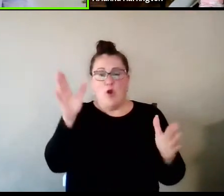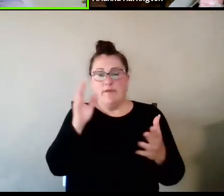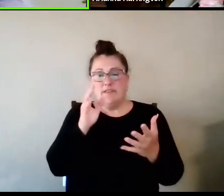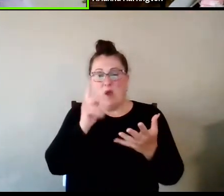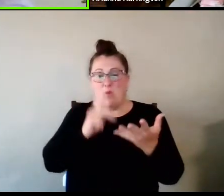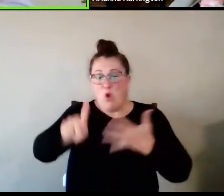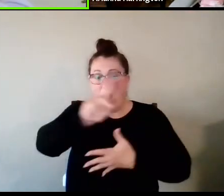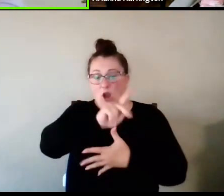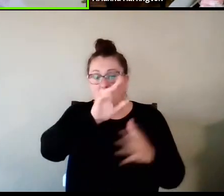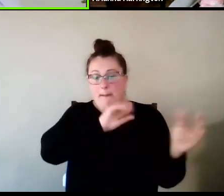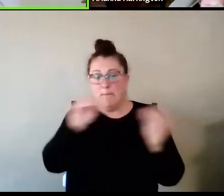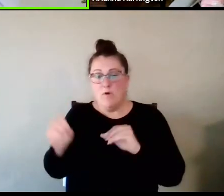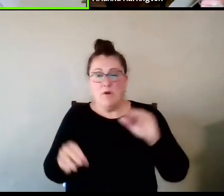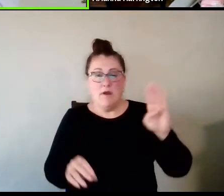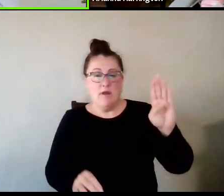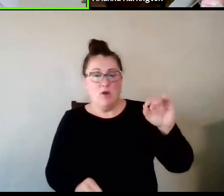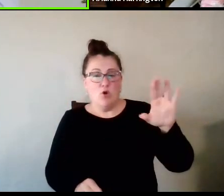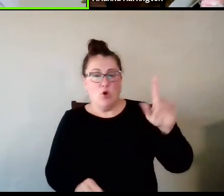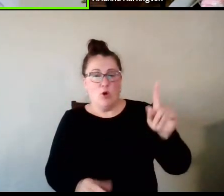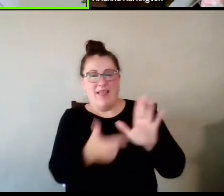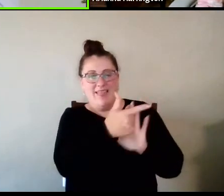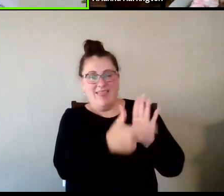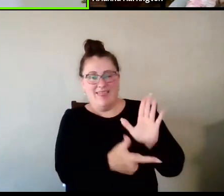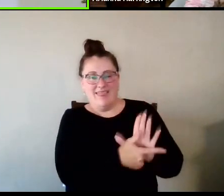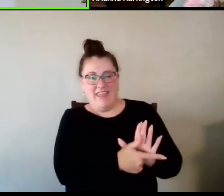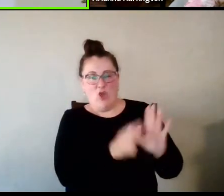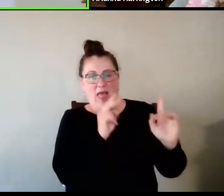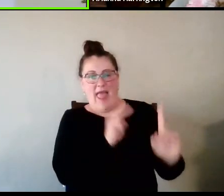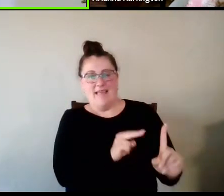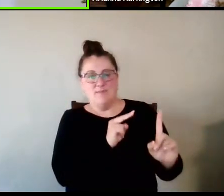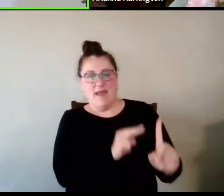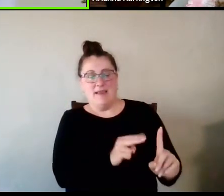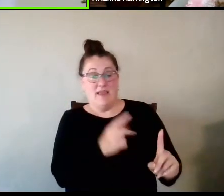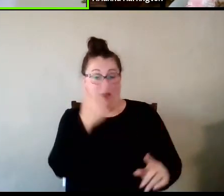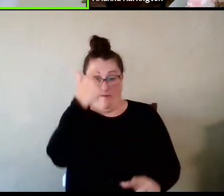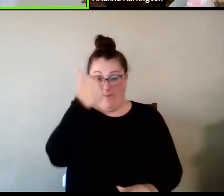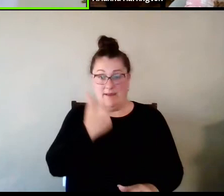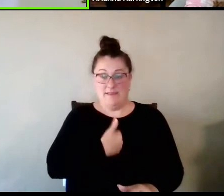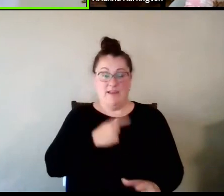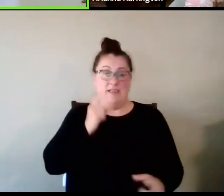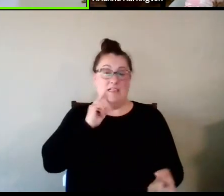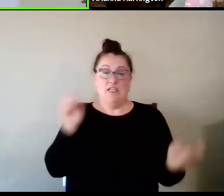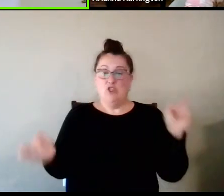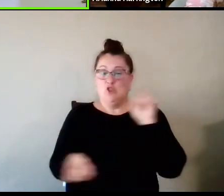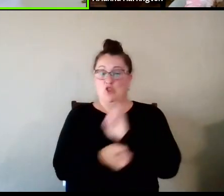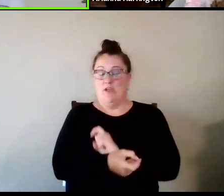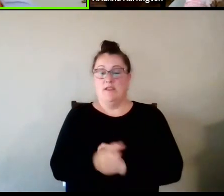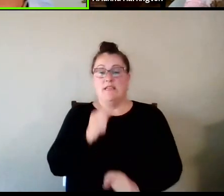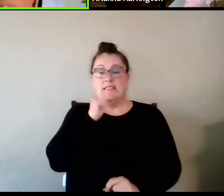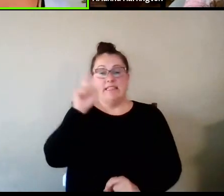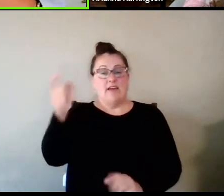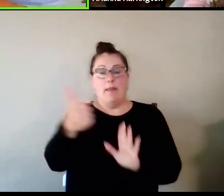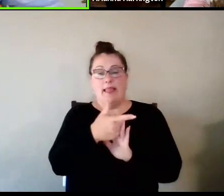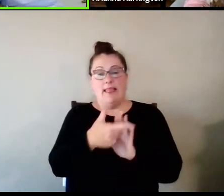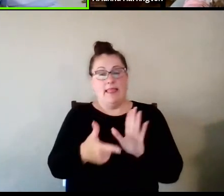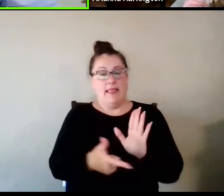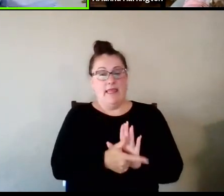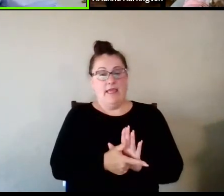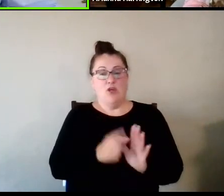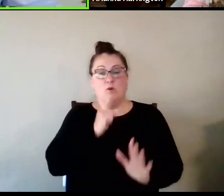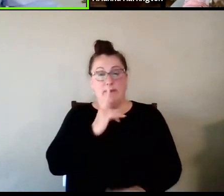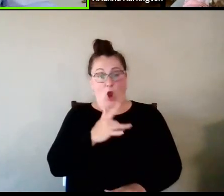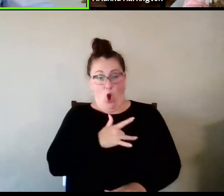that it focuses on the legal aspect. And for me, the biggest change doesn't need to be legal. It needs to be in our